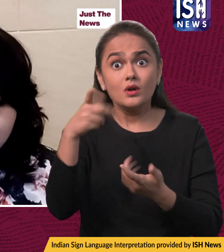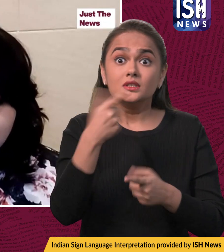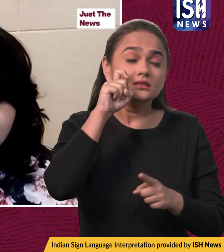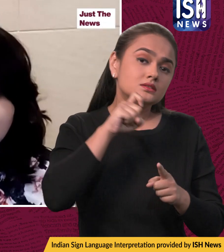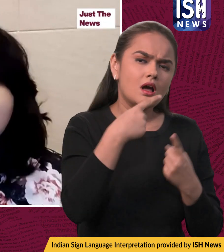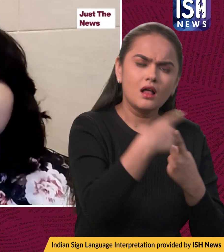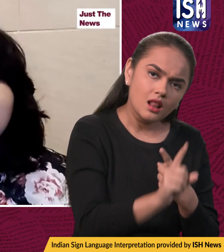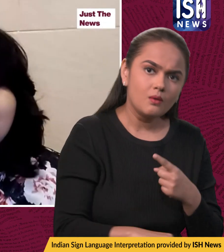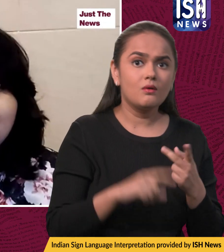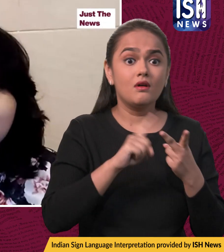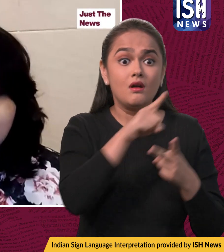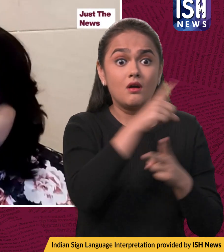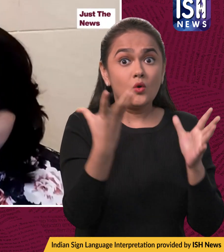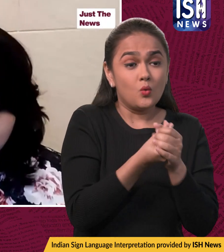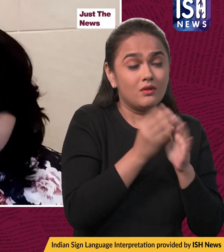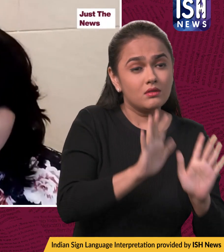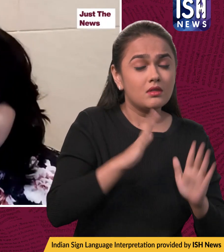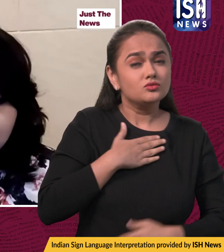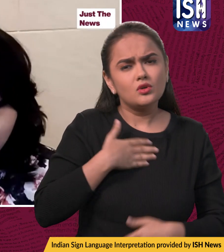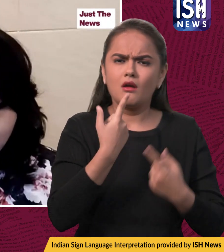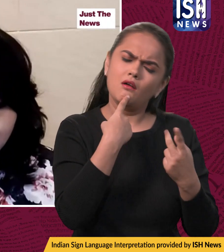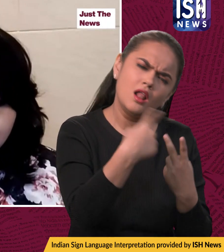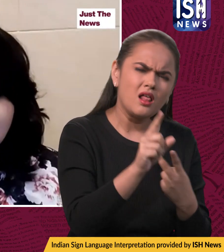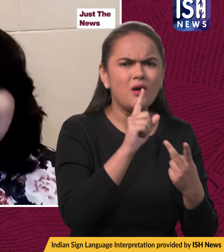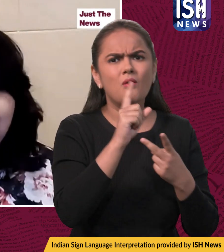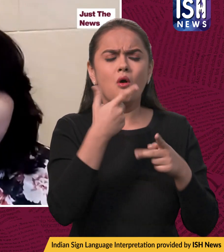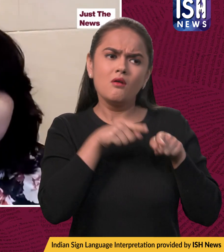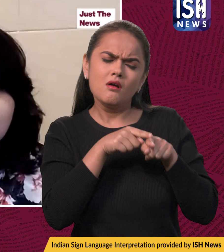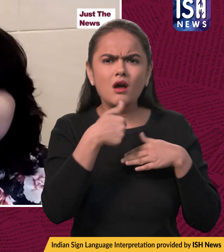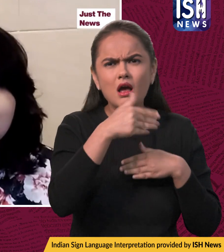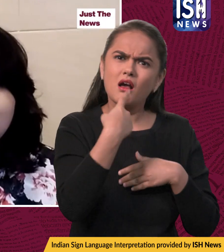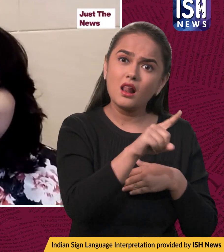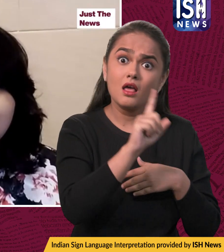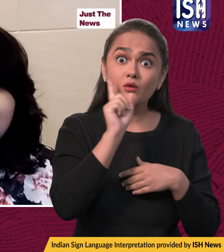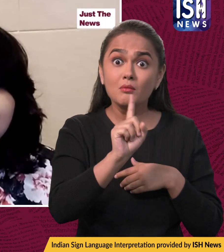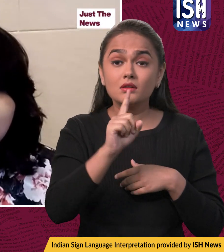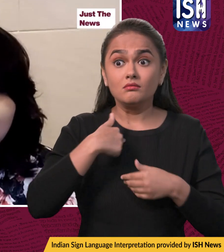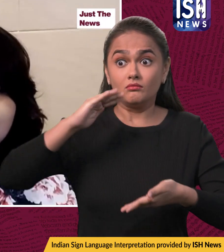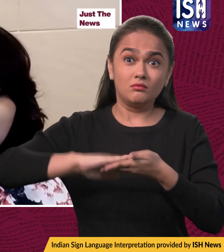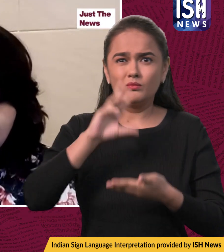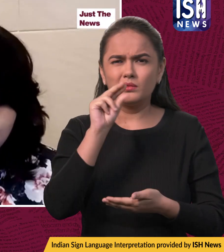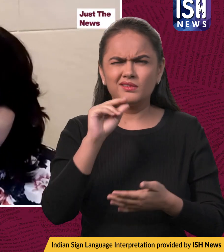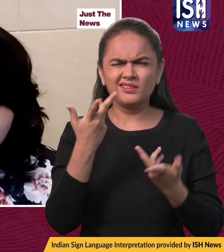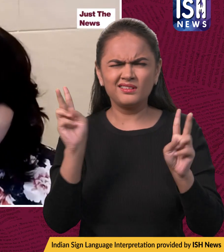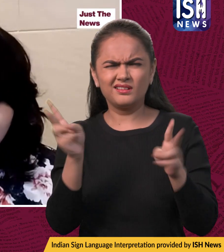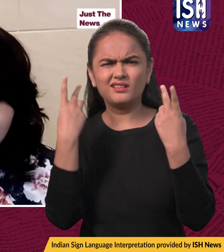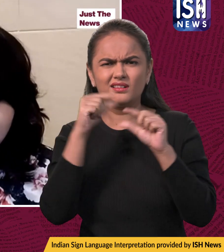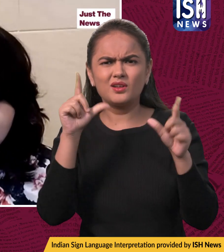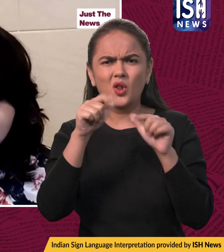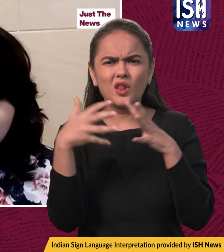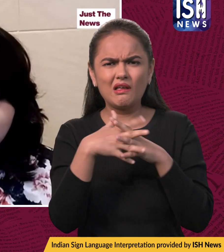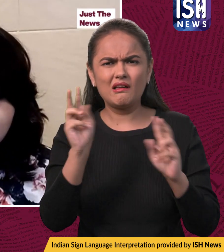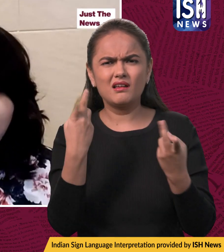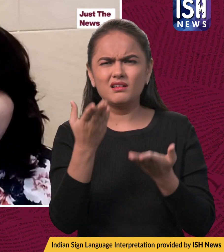consent to sexual relationships and live-in relationships, but cannot choose their life partners. Just ridiculous, end quote. Now, several